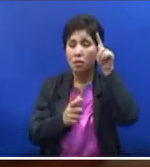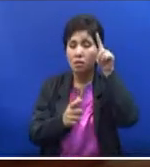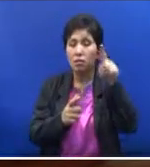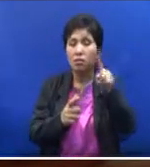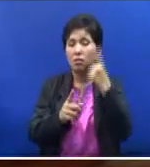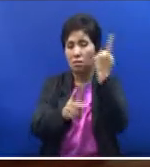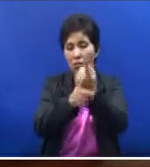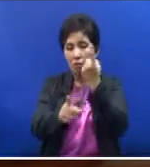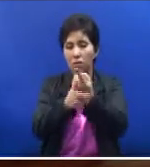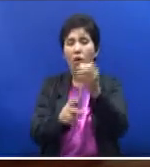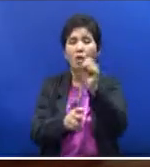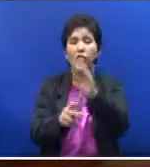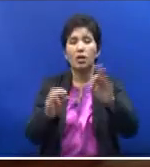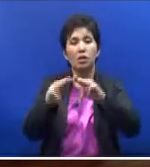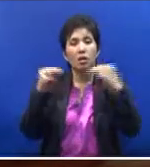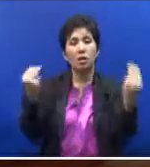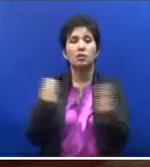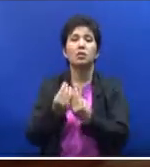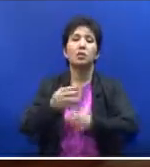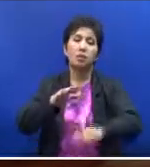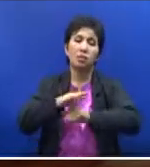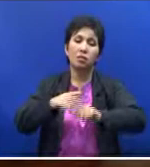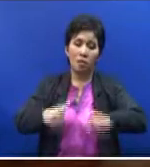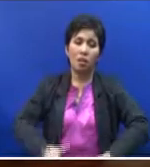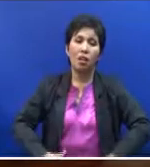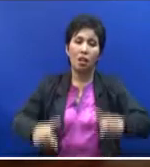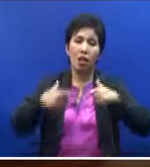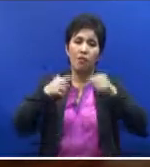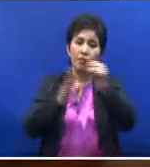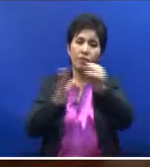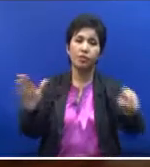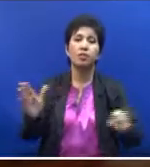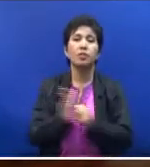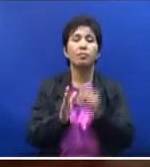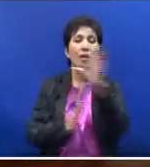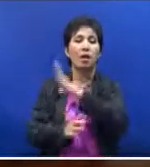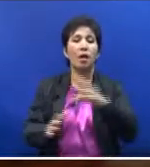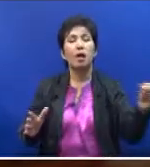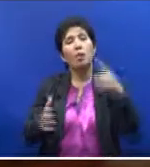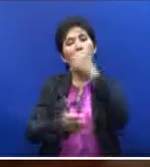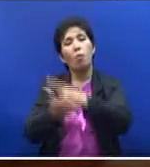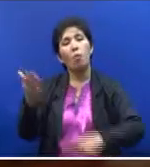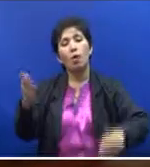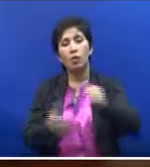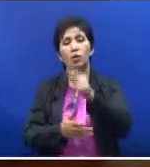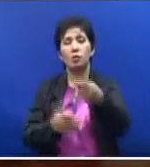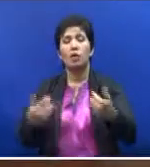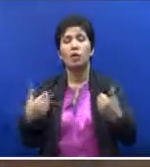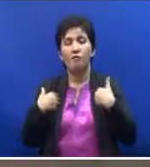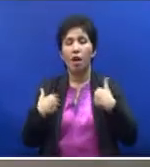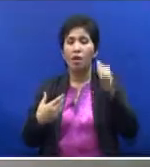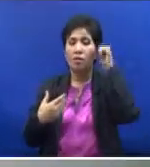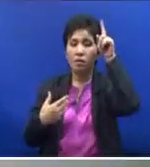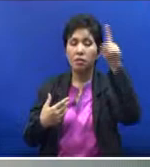about the characteristics of the culture based on this life history. And then what you have to